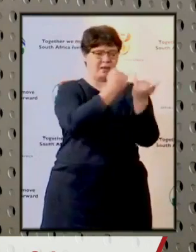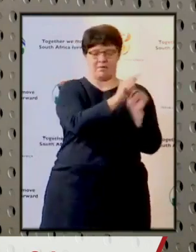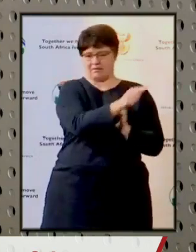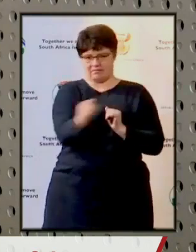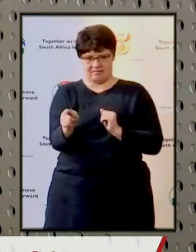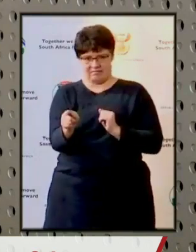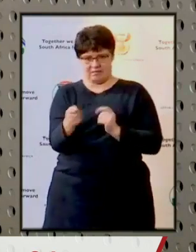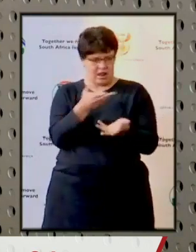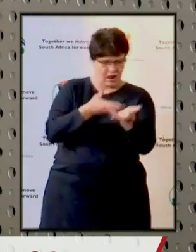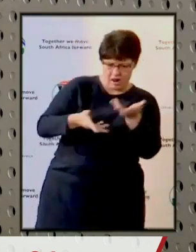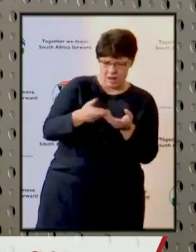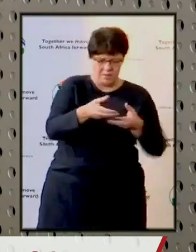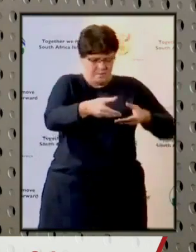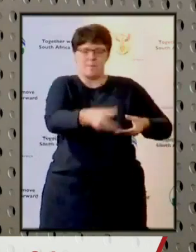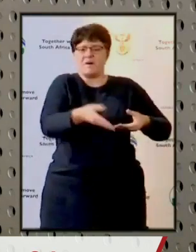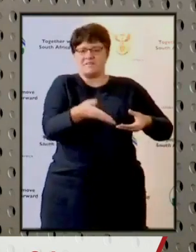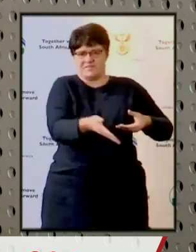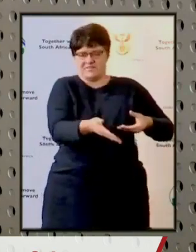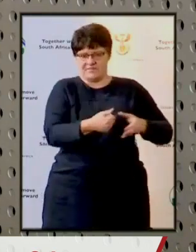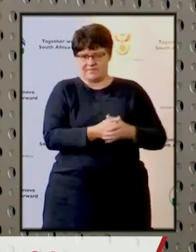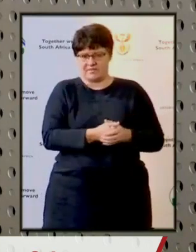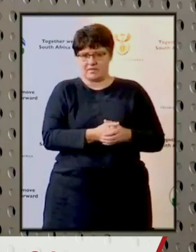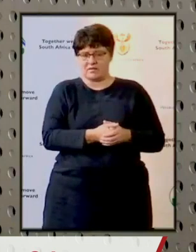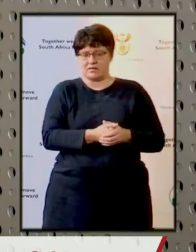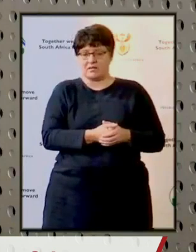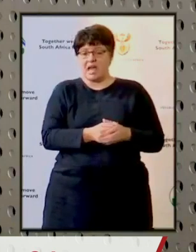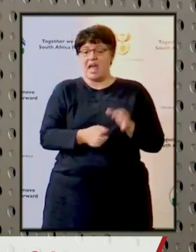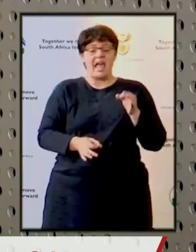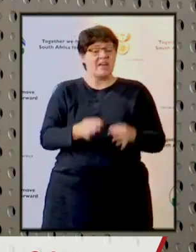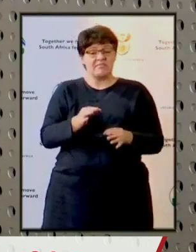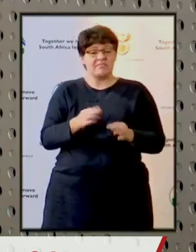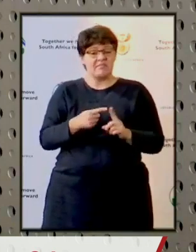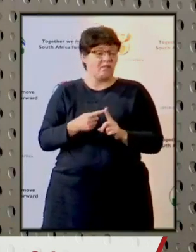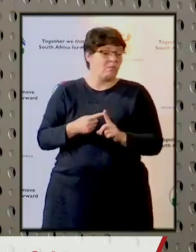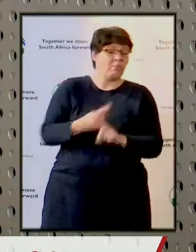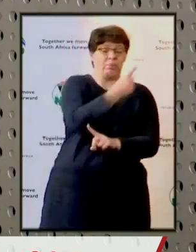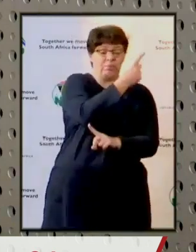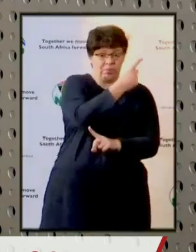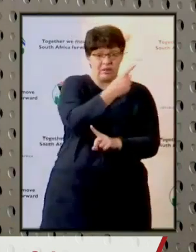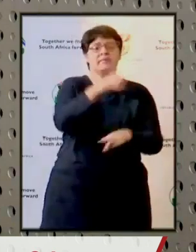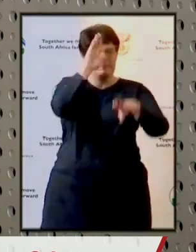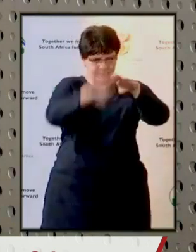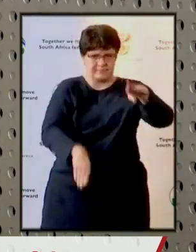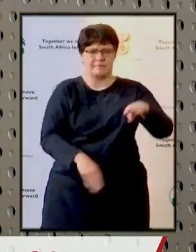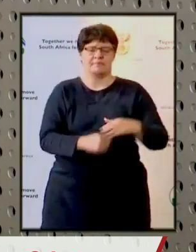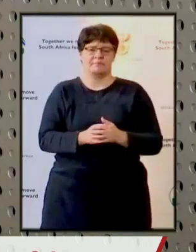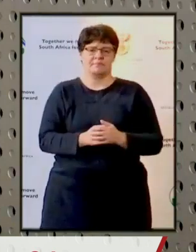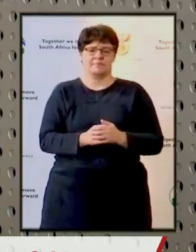Of course, there will be fines and penalties for some of the offenses.